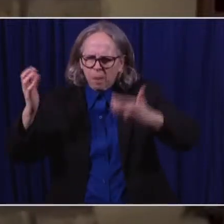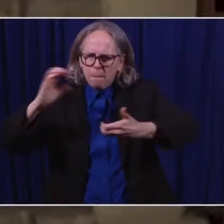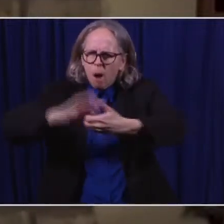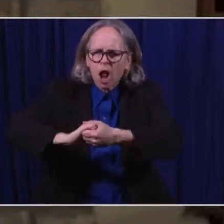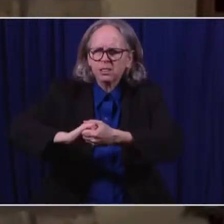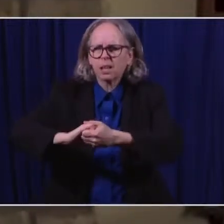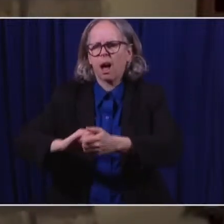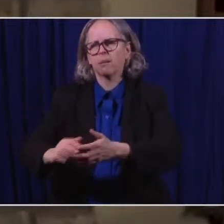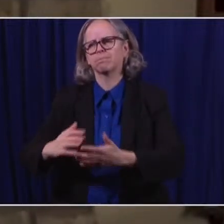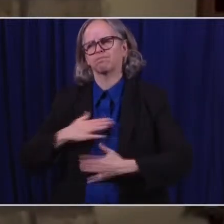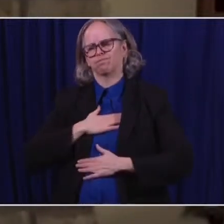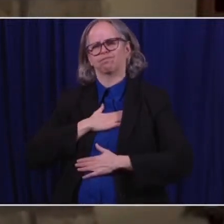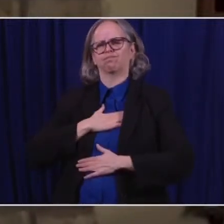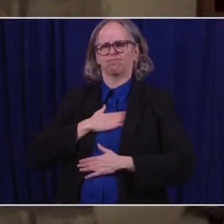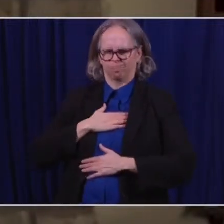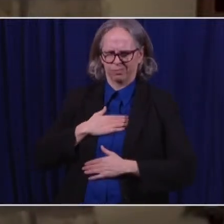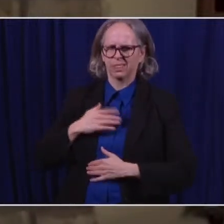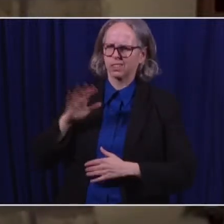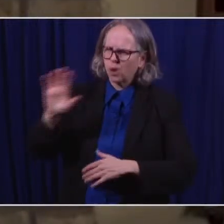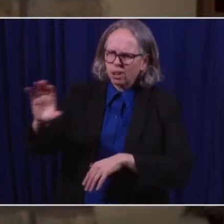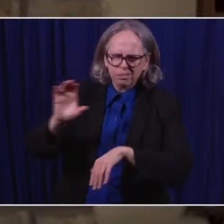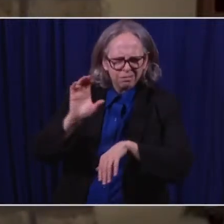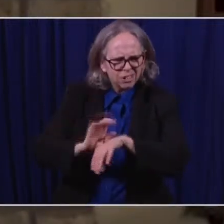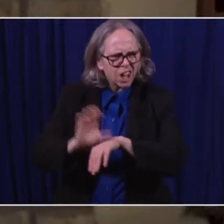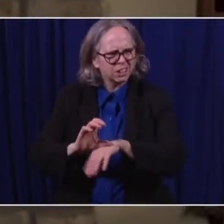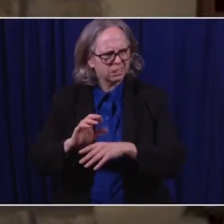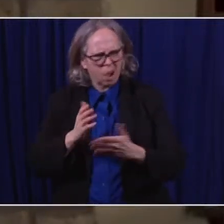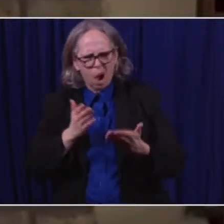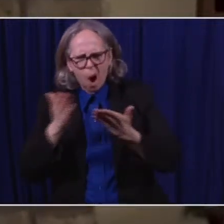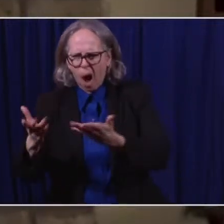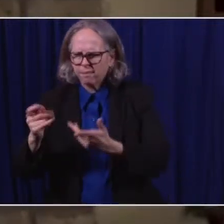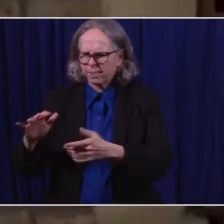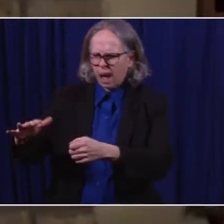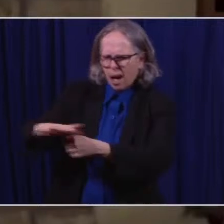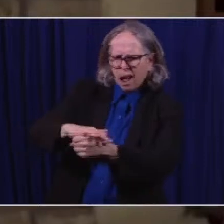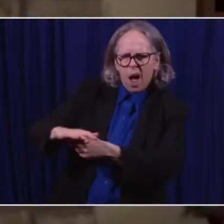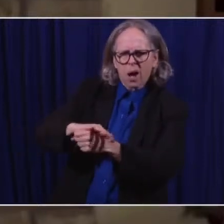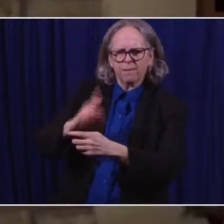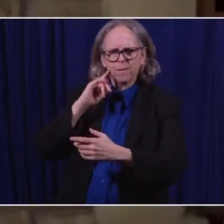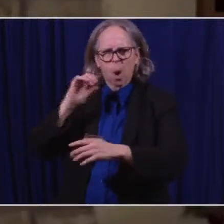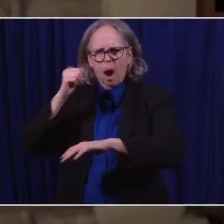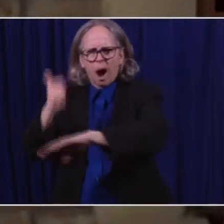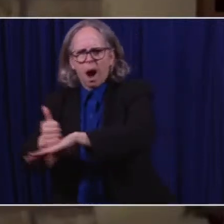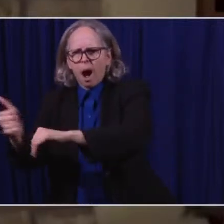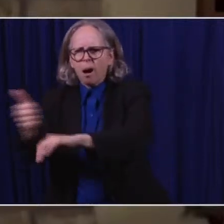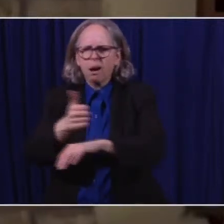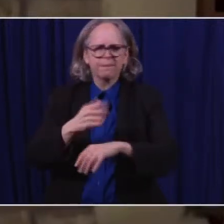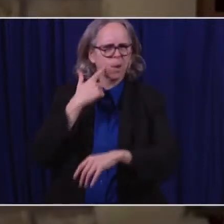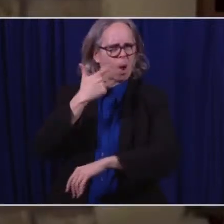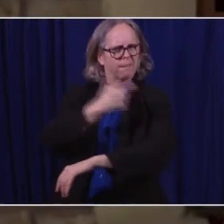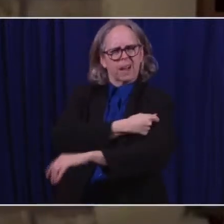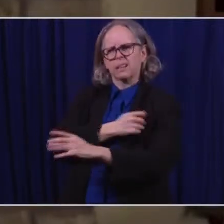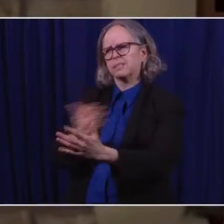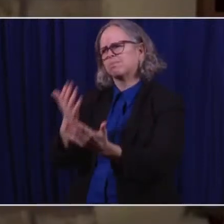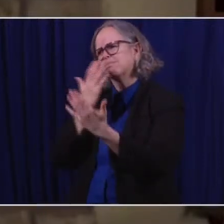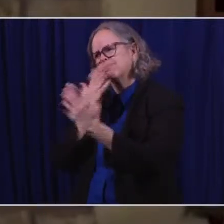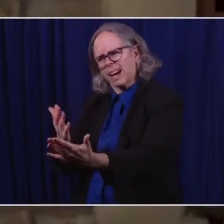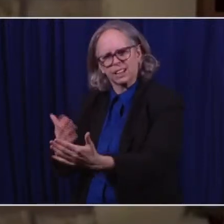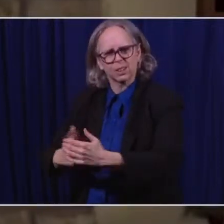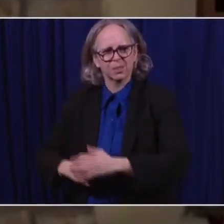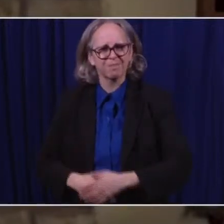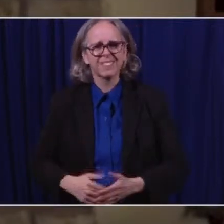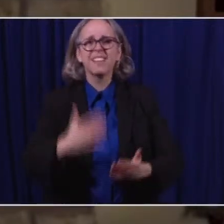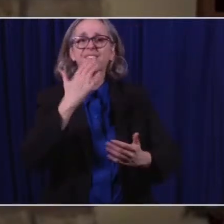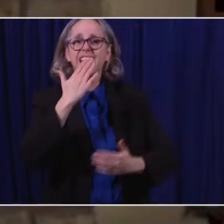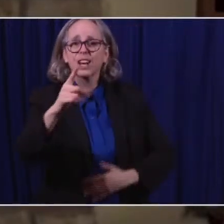it. Appreciate the church doing it and all of you doing it. Zeke's Pharmacy, thank you. Thank you all very much. Appreciate it. Thank you, Governor. Thank